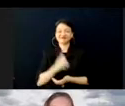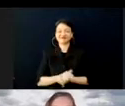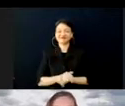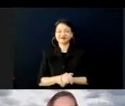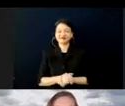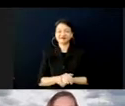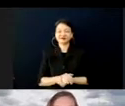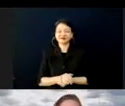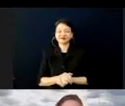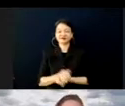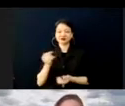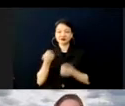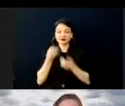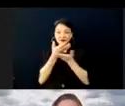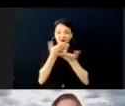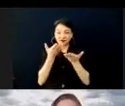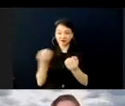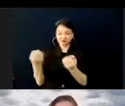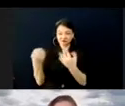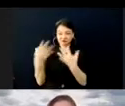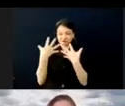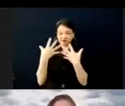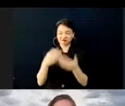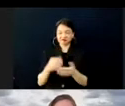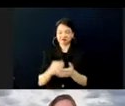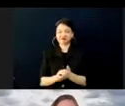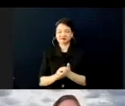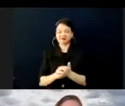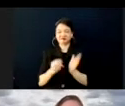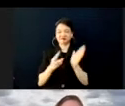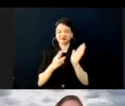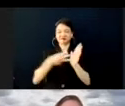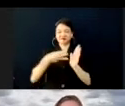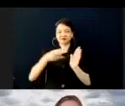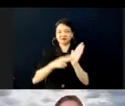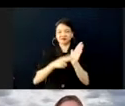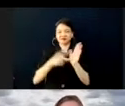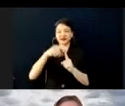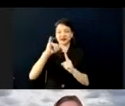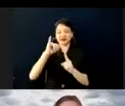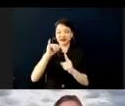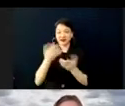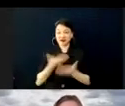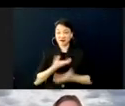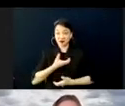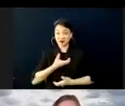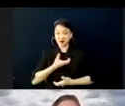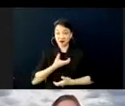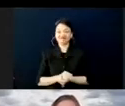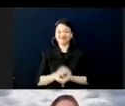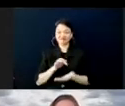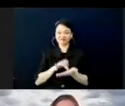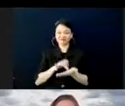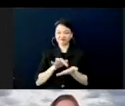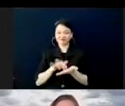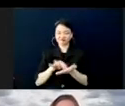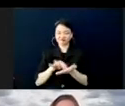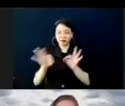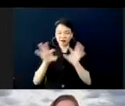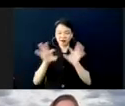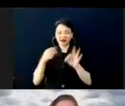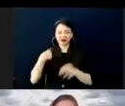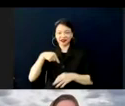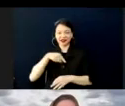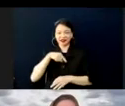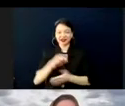Any last responses? We've done our own horse race here, and now we can compare it to the horse race we did with our machine learning. I see that education